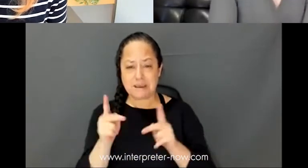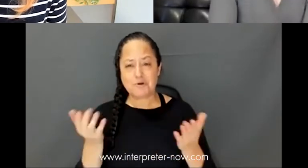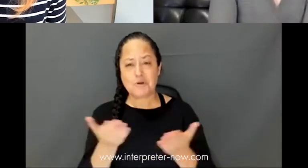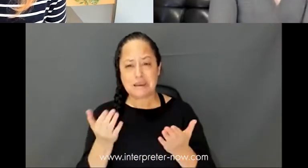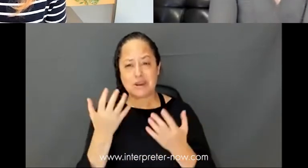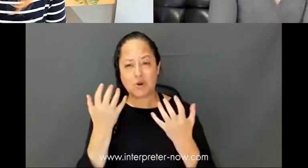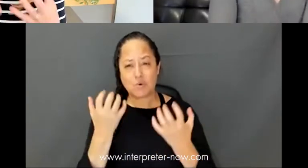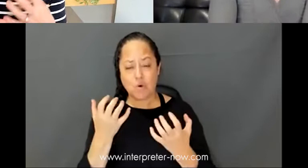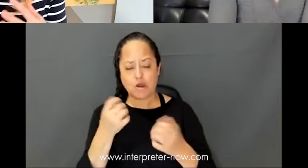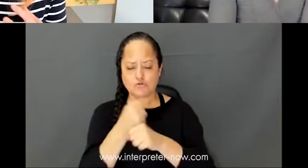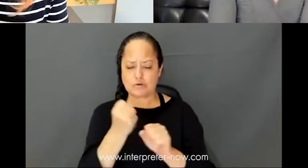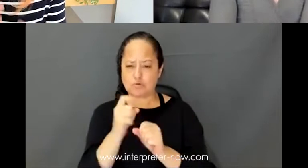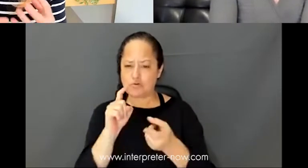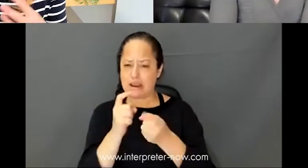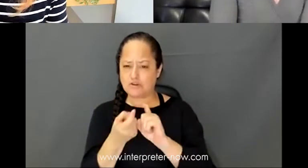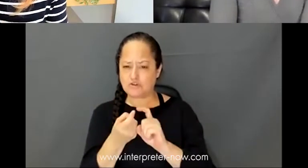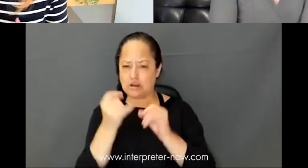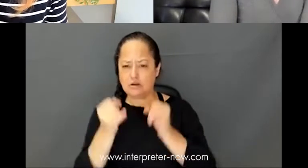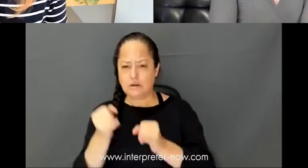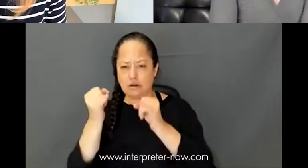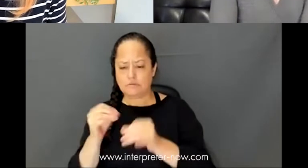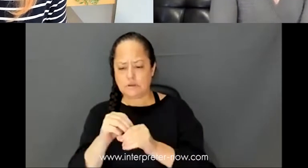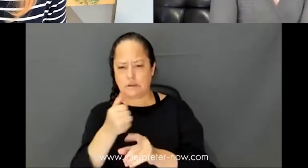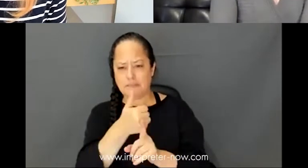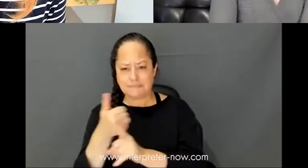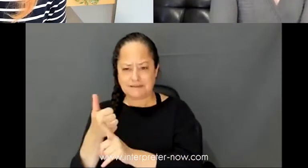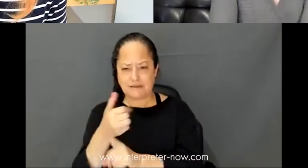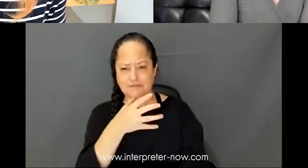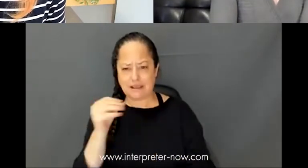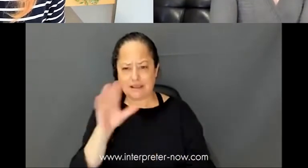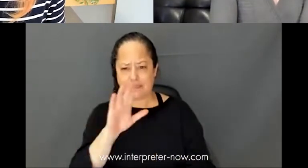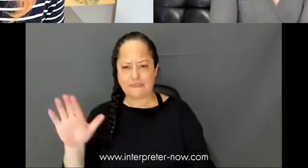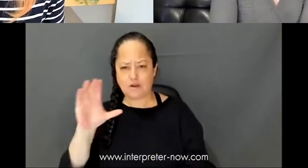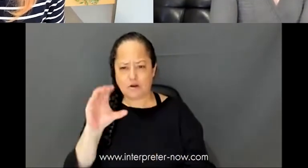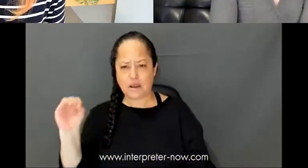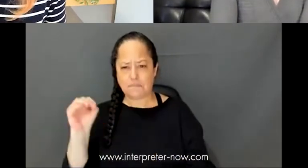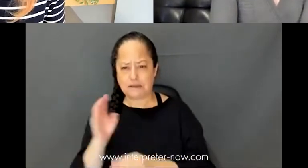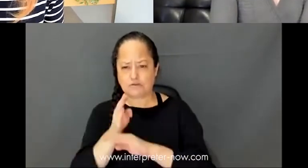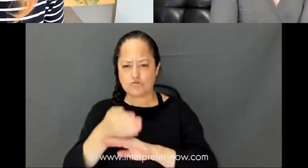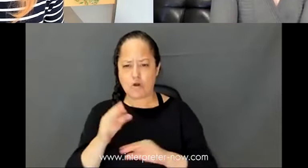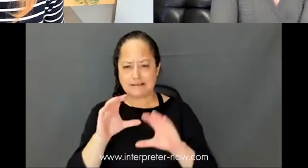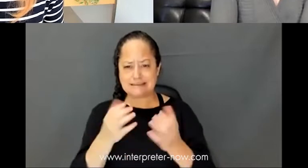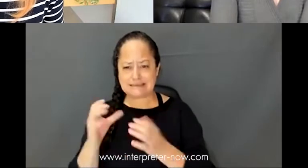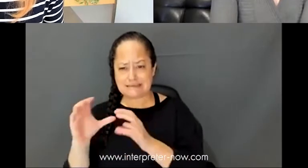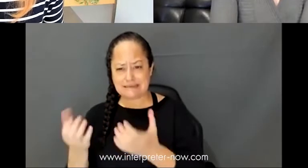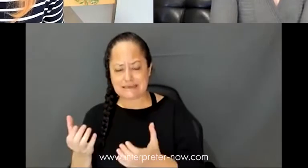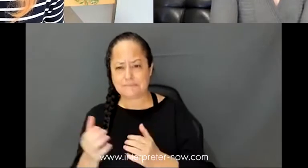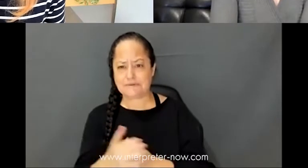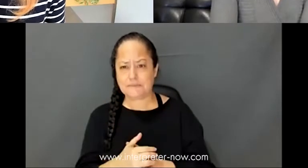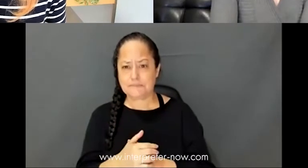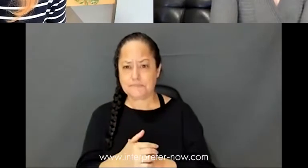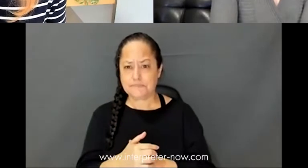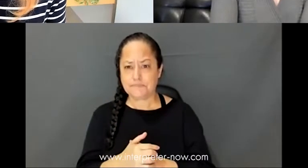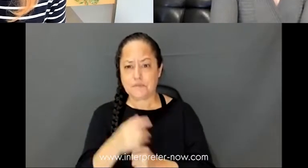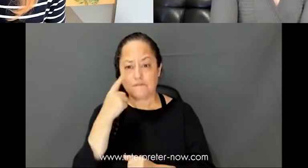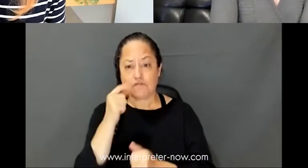to create change individually in themselves and also in their companies and across their teams as well. And I will say also for